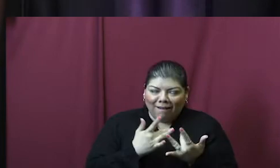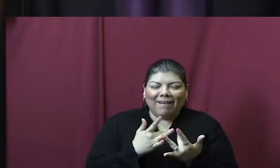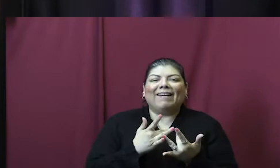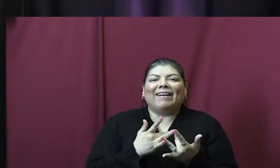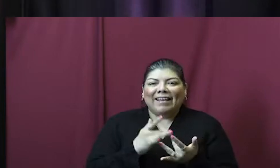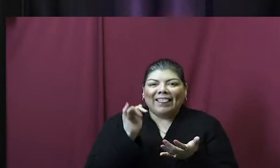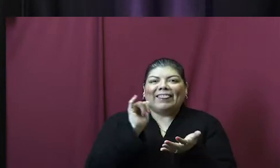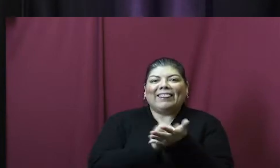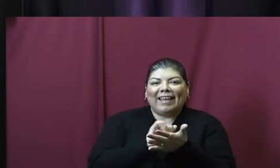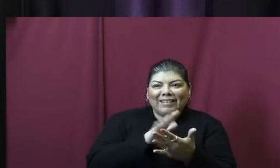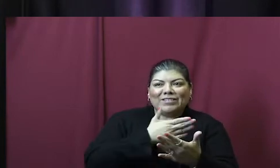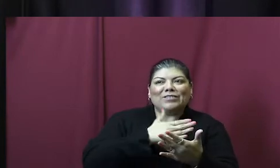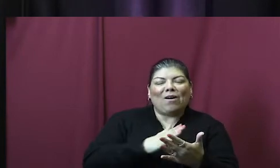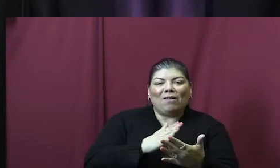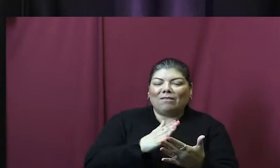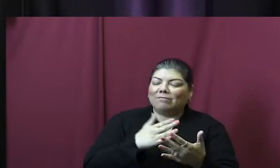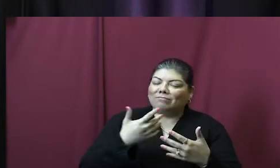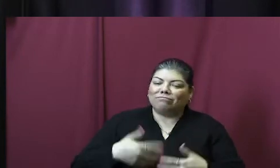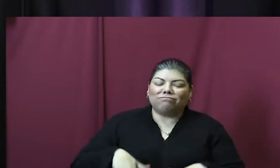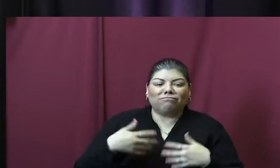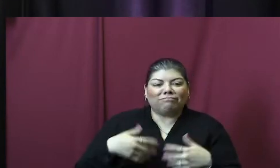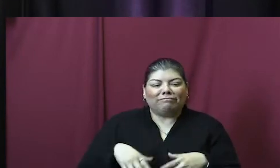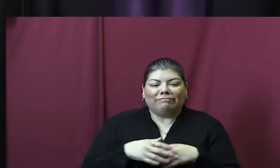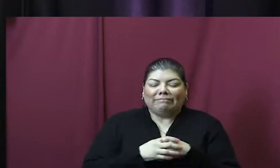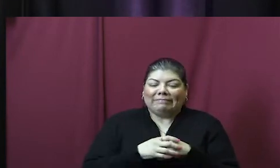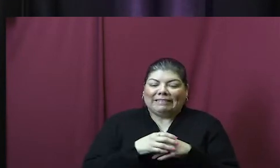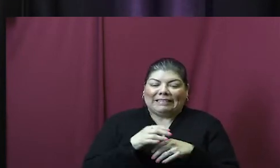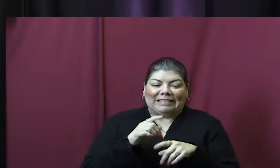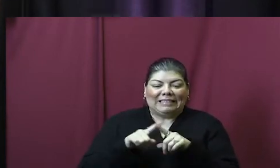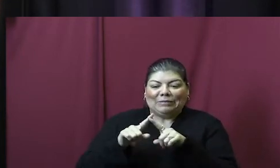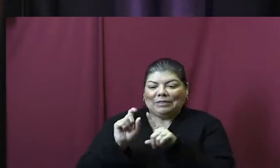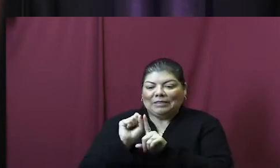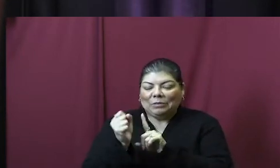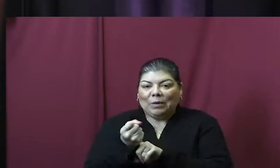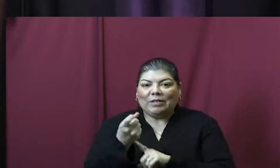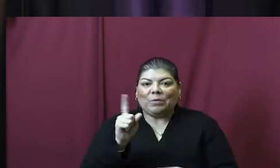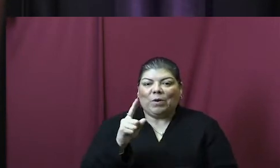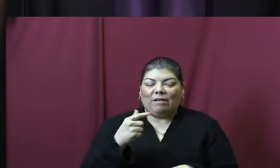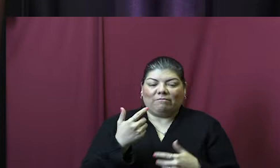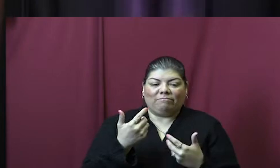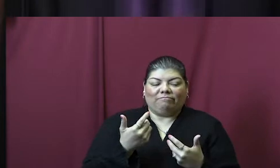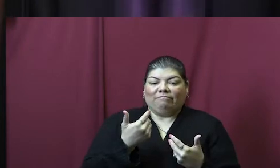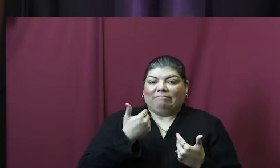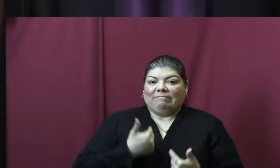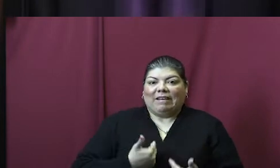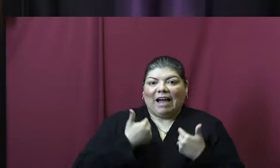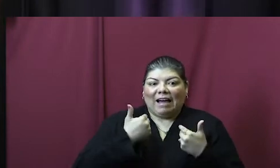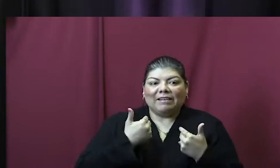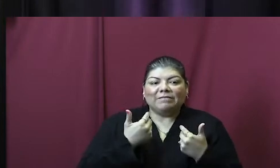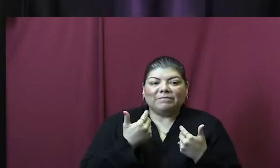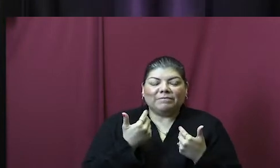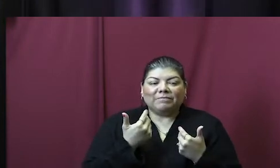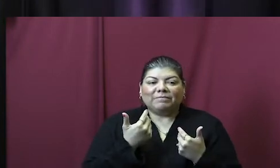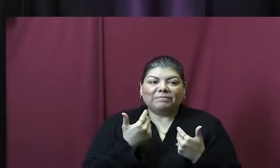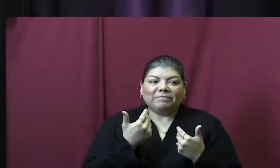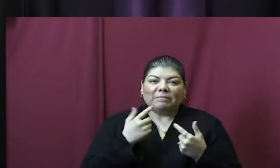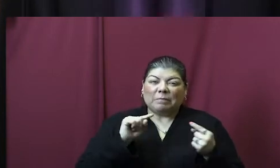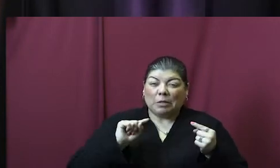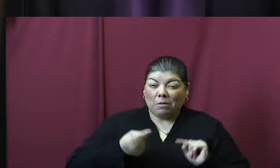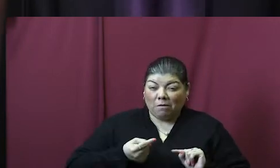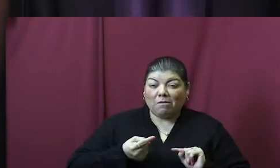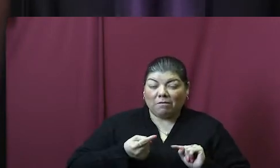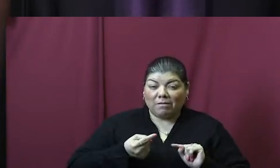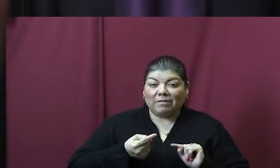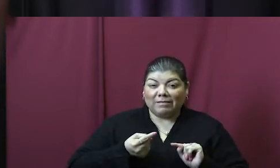Heart. That song, in situations where I have